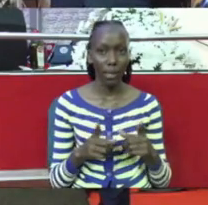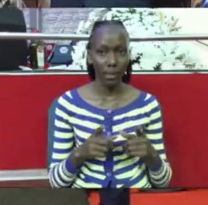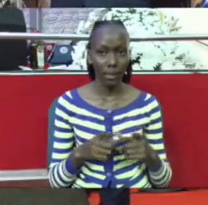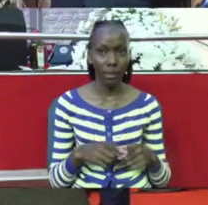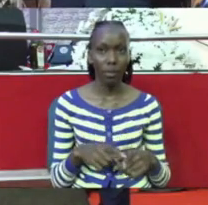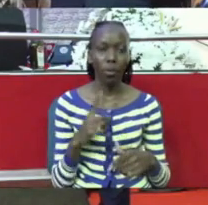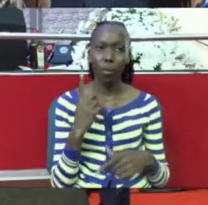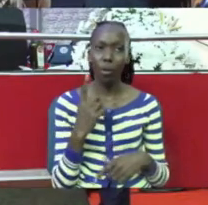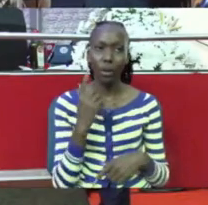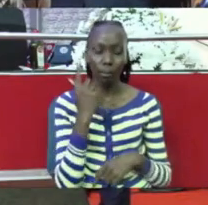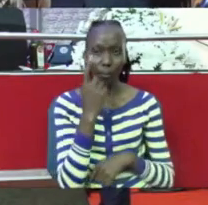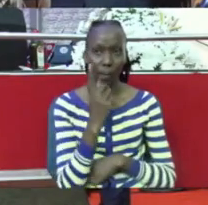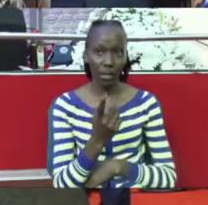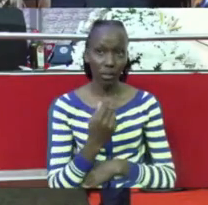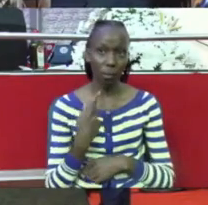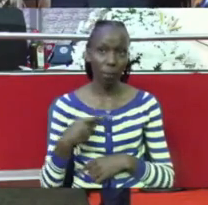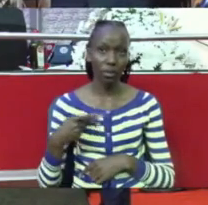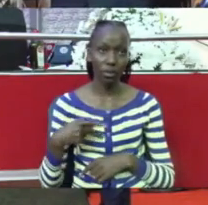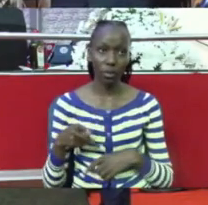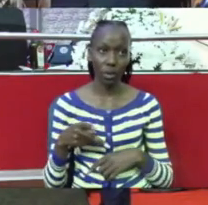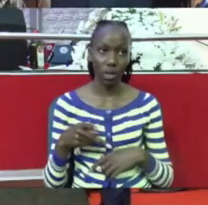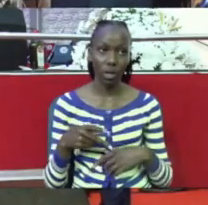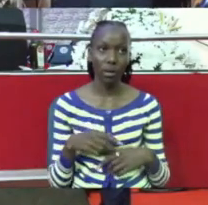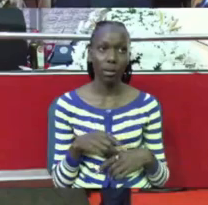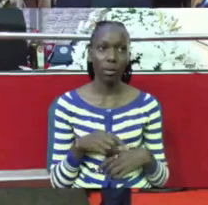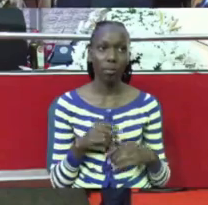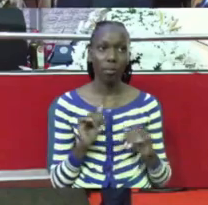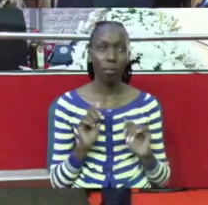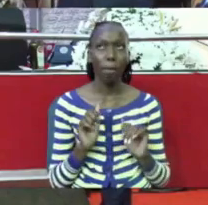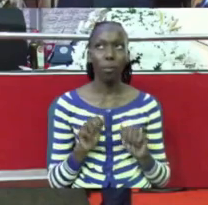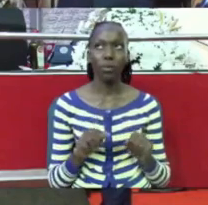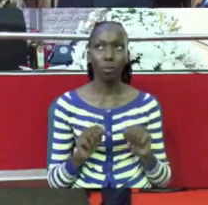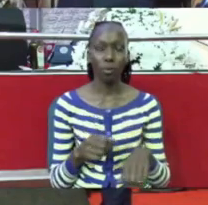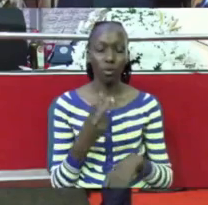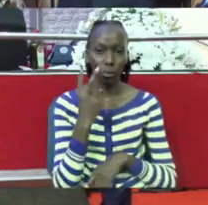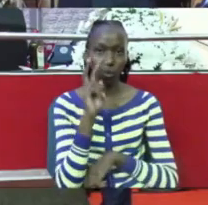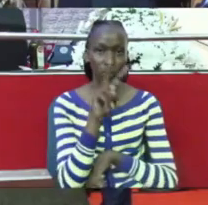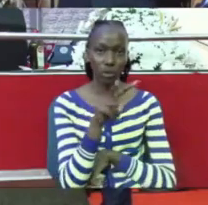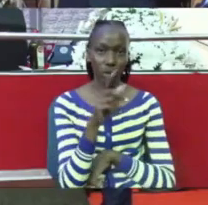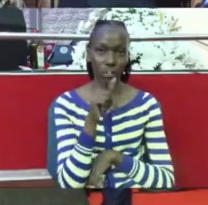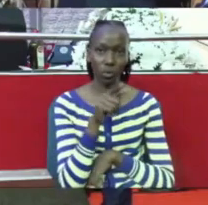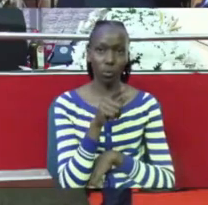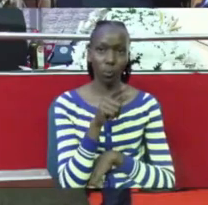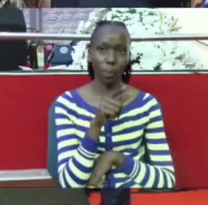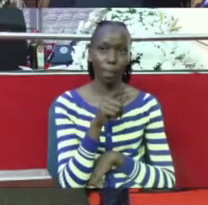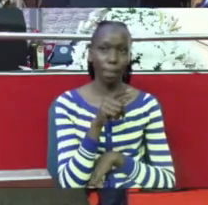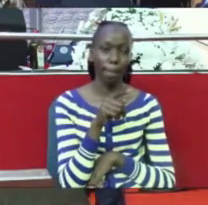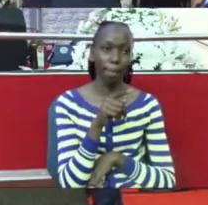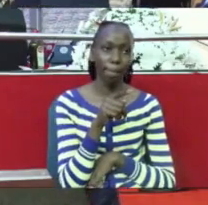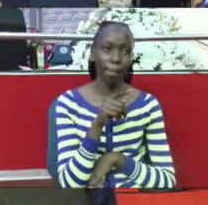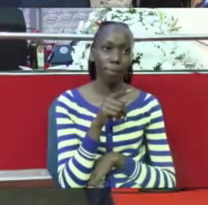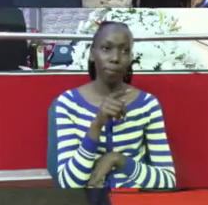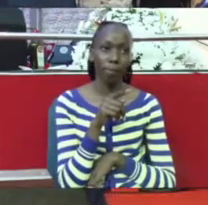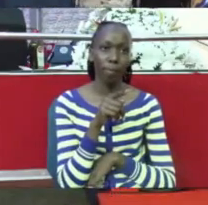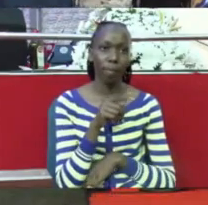marriage also could be in the rock for a long time. Na pia ndoa yako inaweza kuwa iko katika mashaka kwa muda mrefu. You've been trying